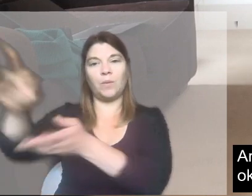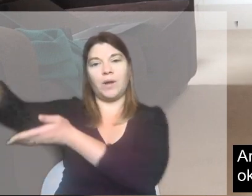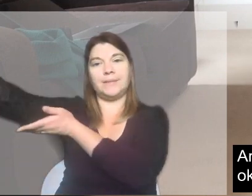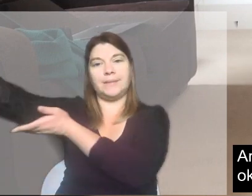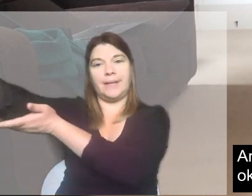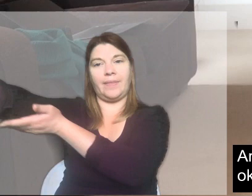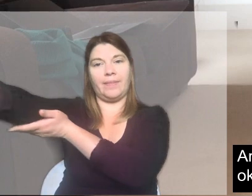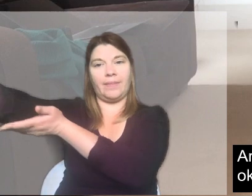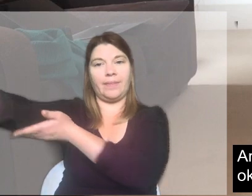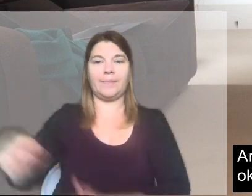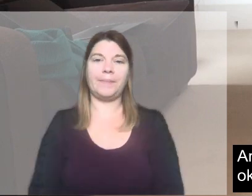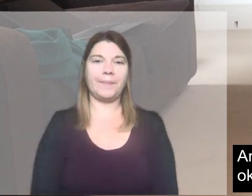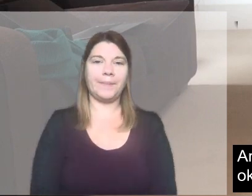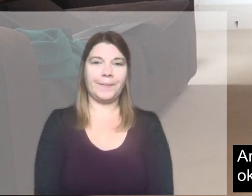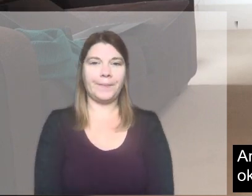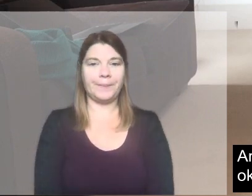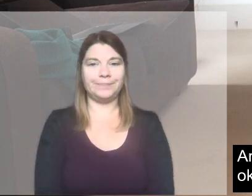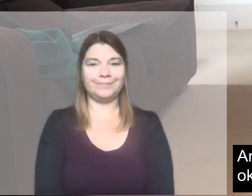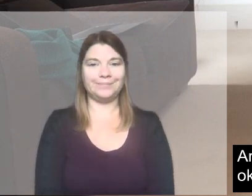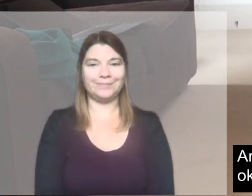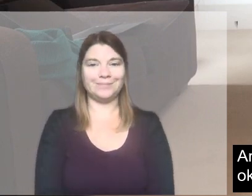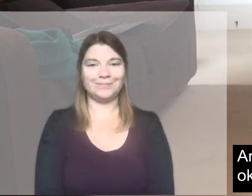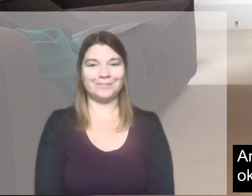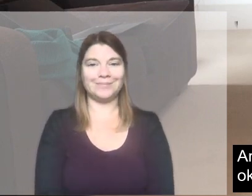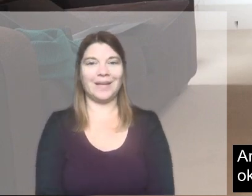And then underneath as well.